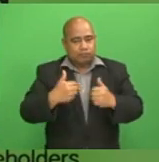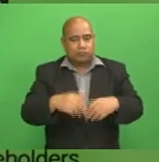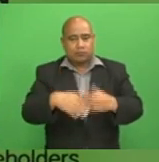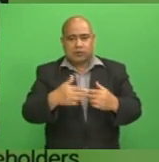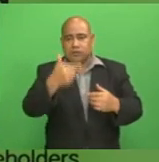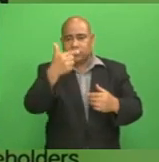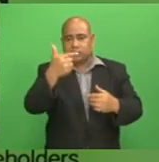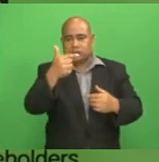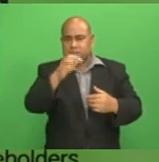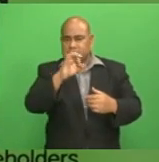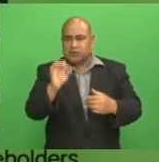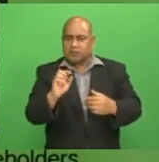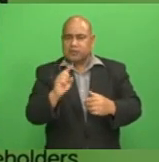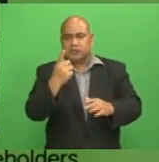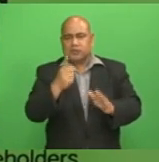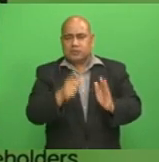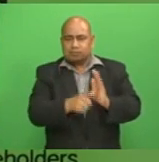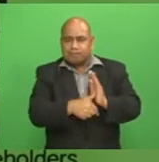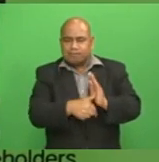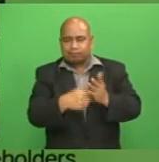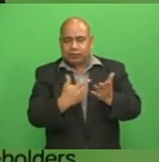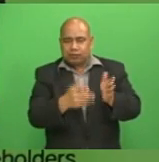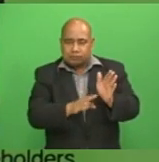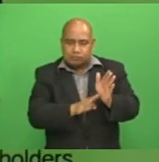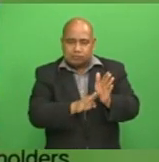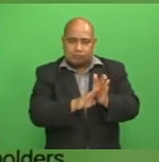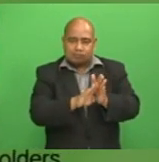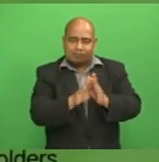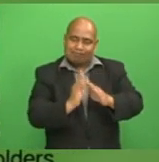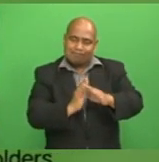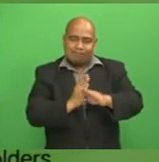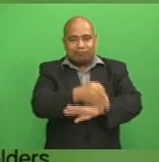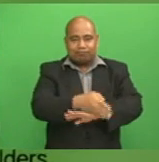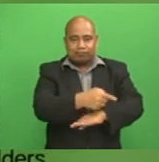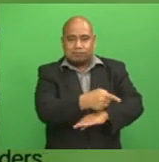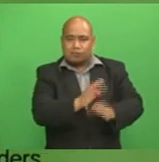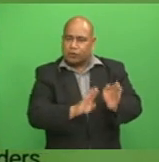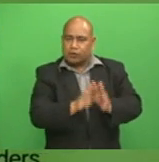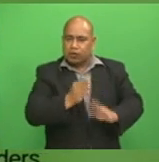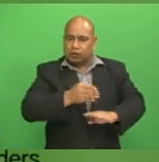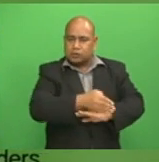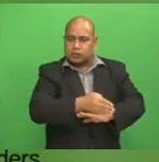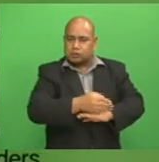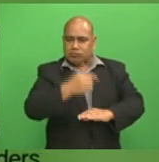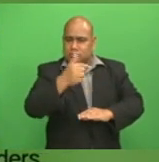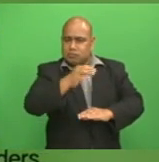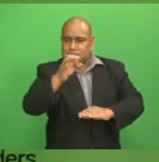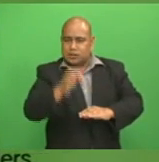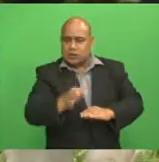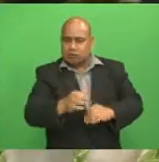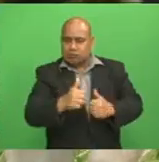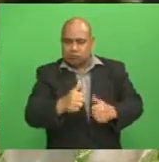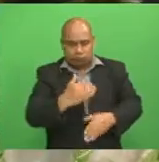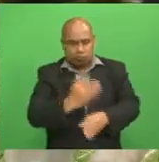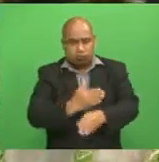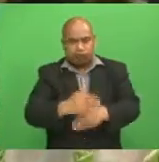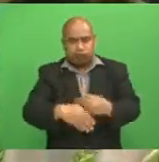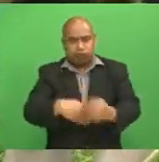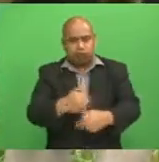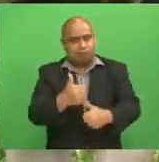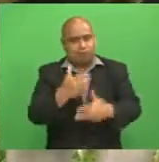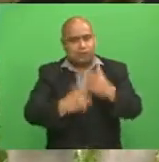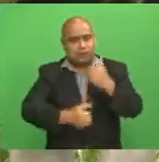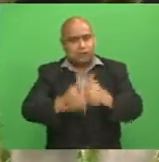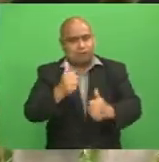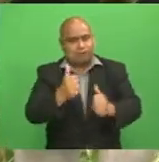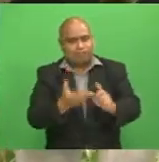3 years we have been above the by 7%. The production has increased by 7%. The corporation says